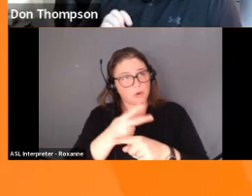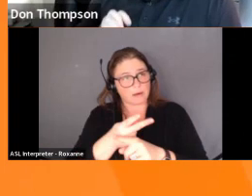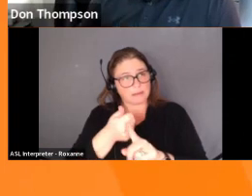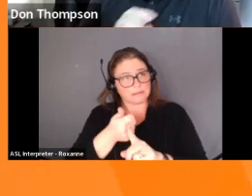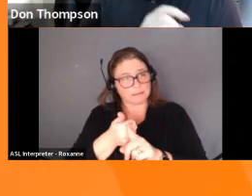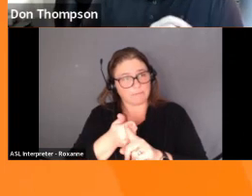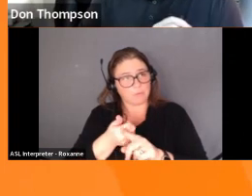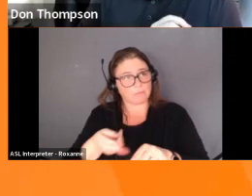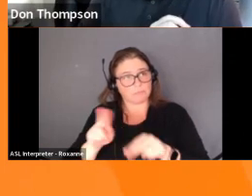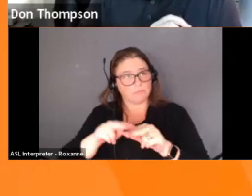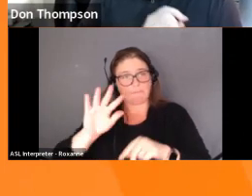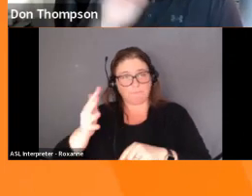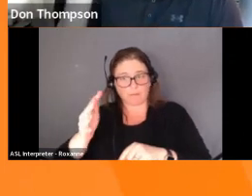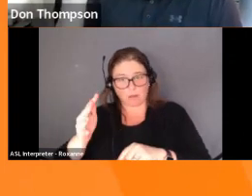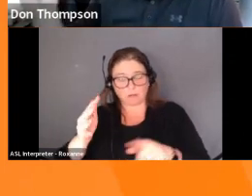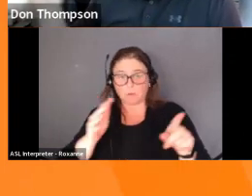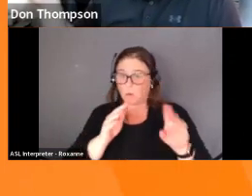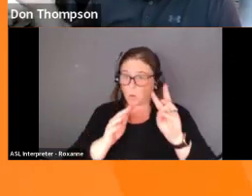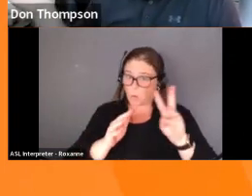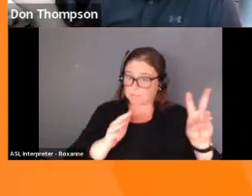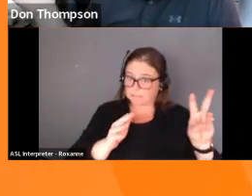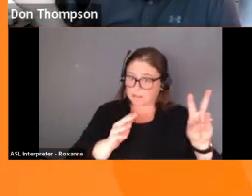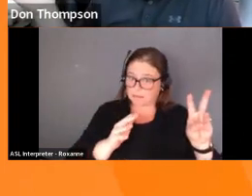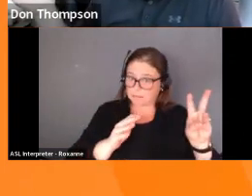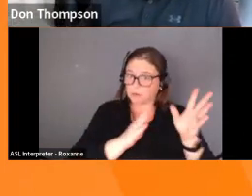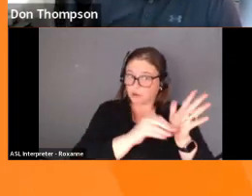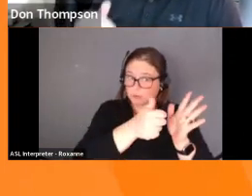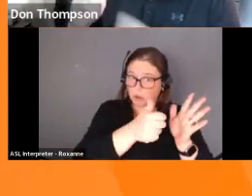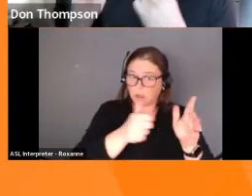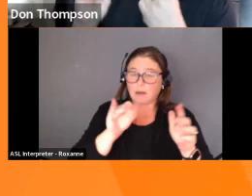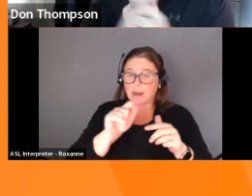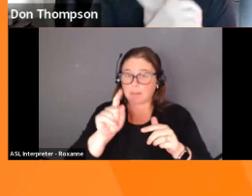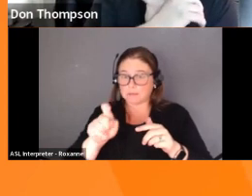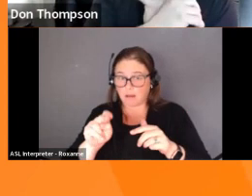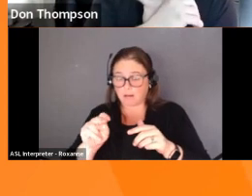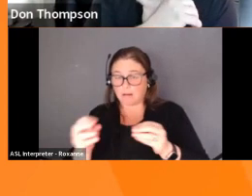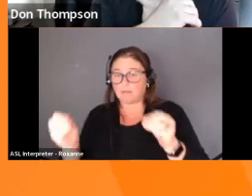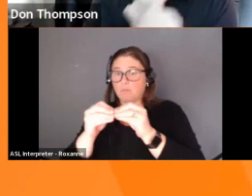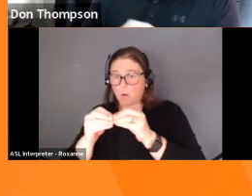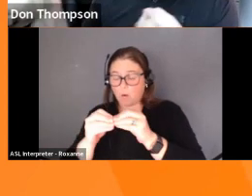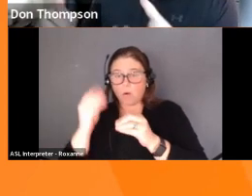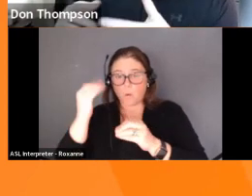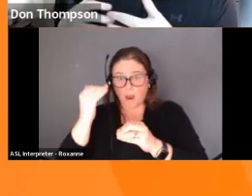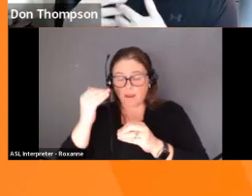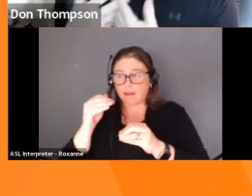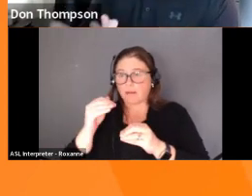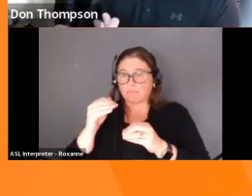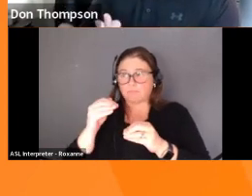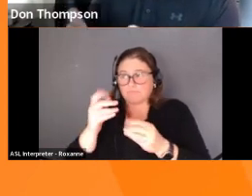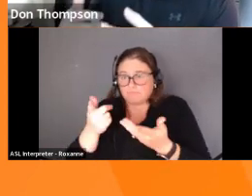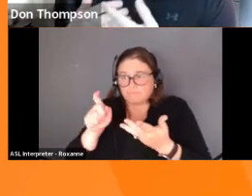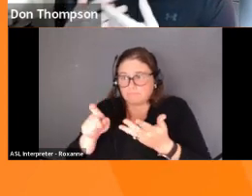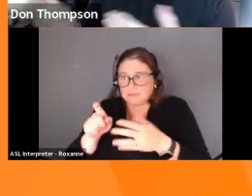it on Amazon versus our website. We still made sales, right? Because they wanted the fast free shipping and it was going to